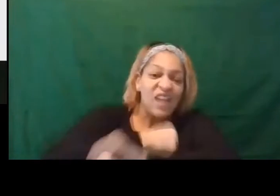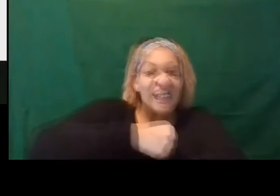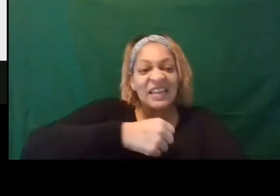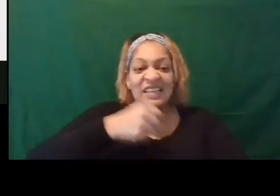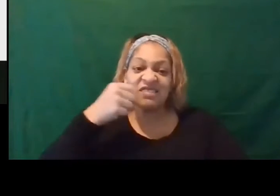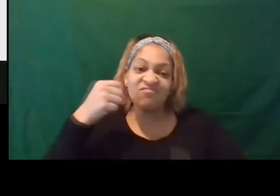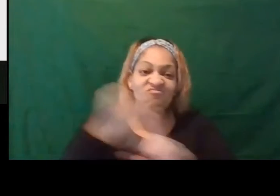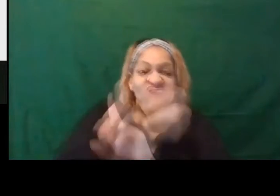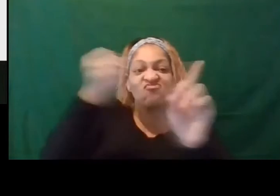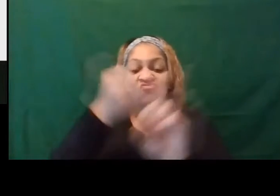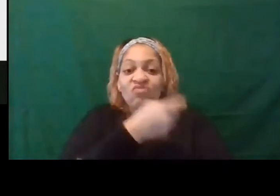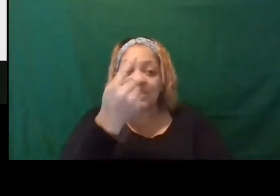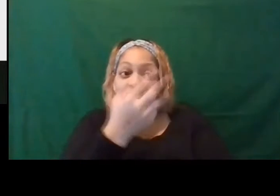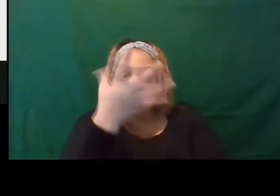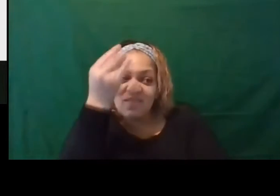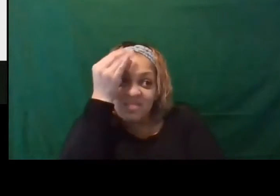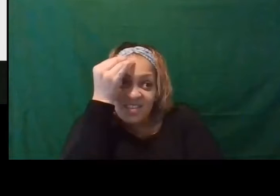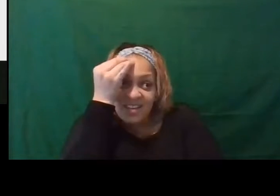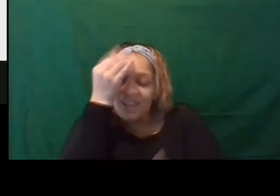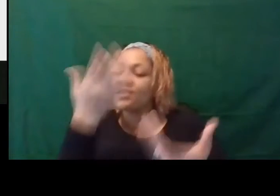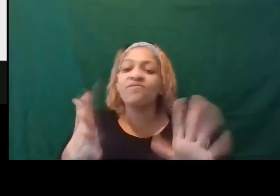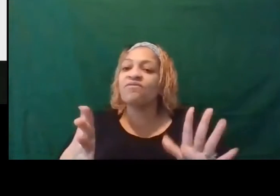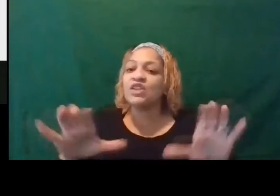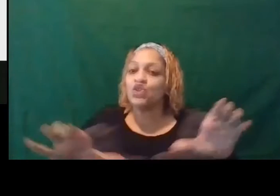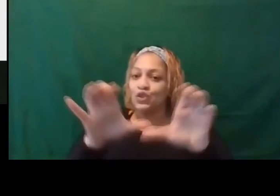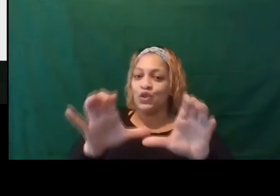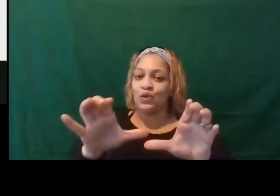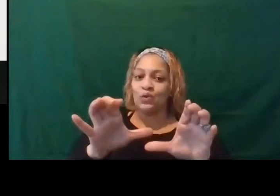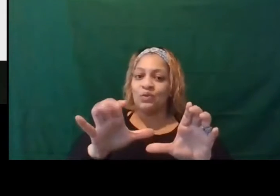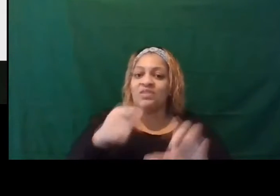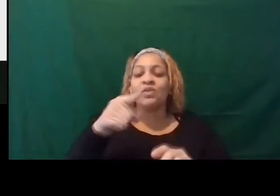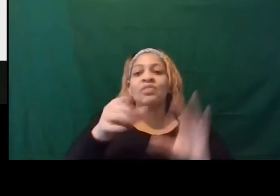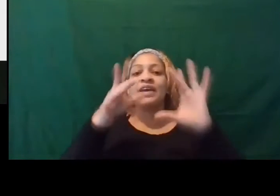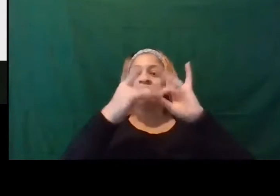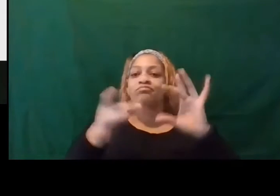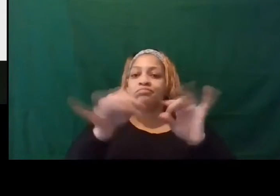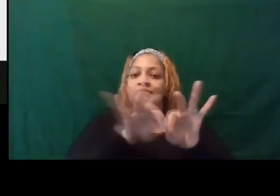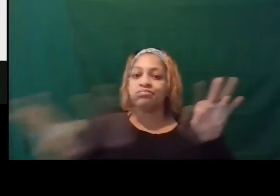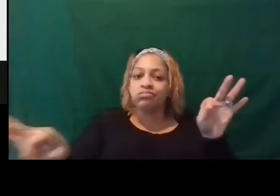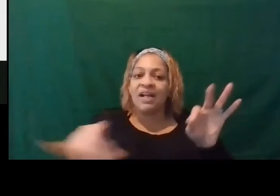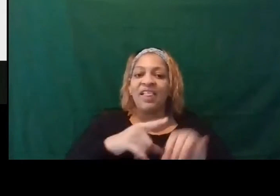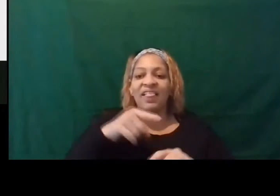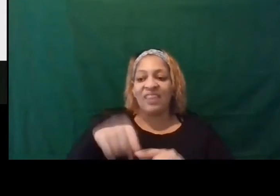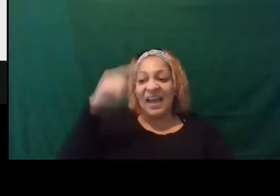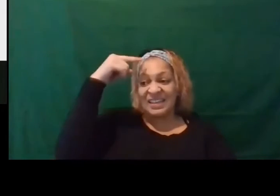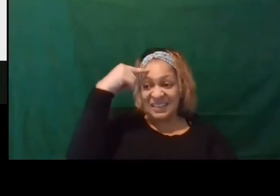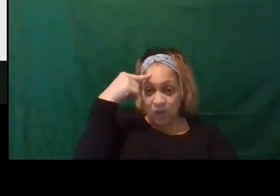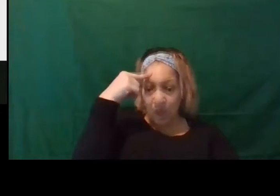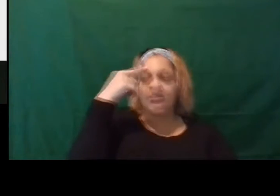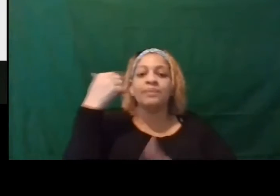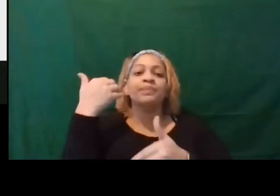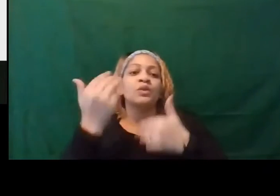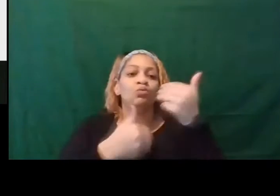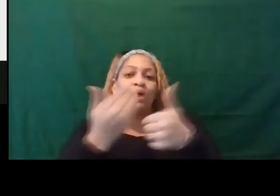then in essence, you've done it. So she is pointing out that the idea, the thought form of prejudice and the